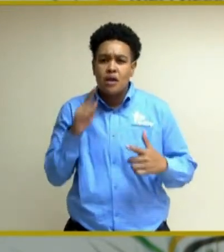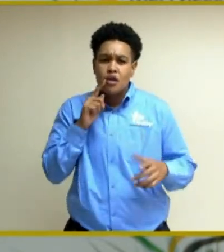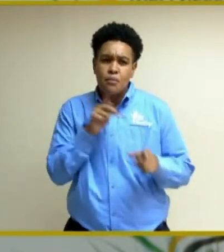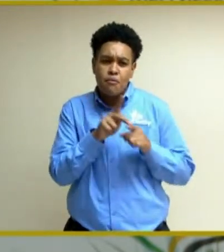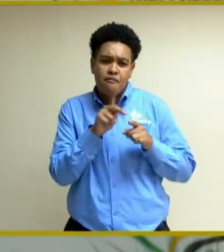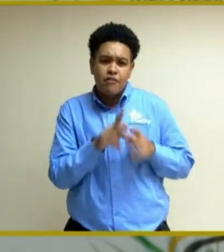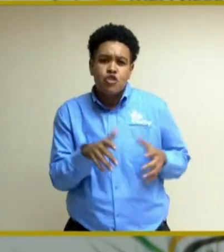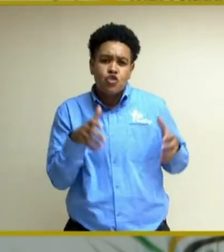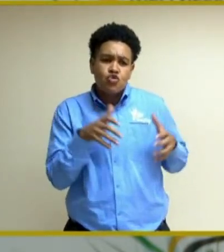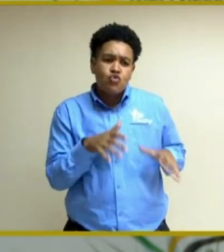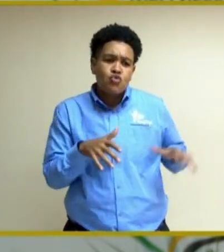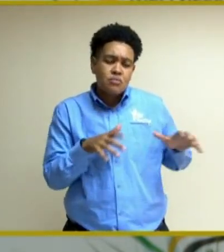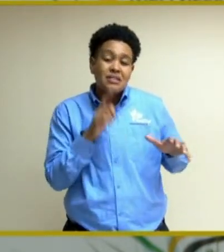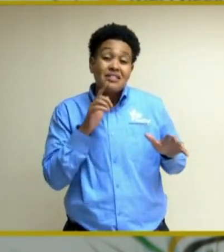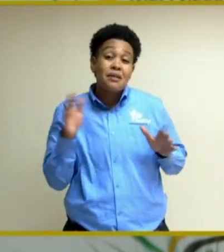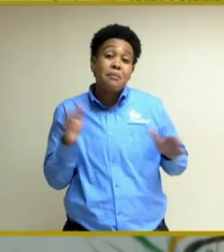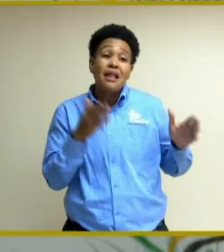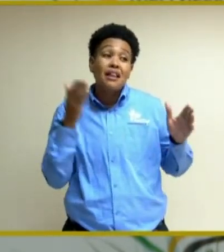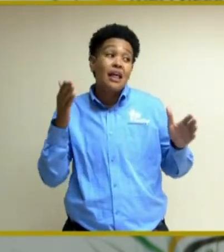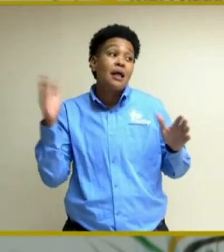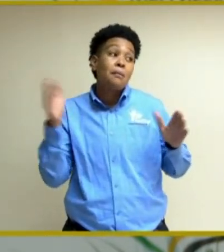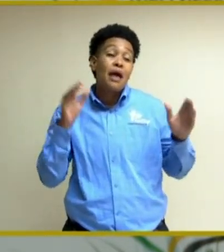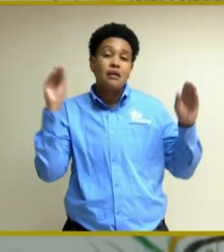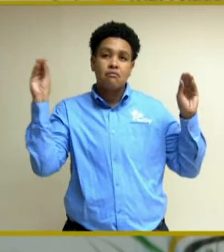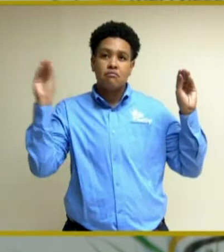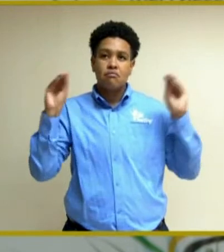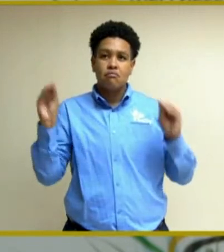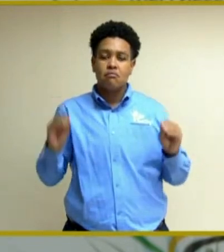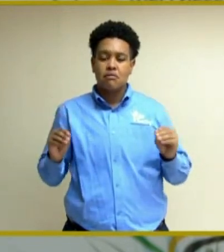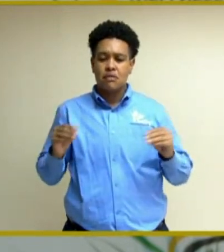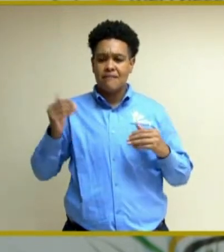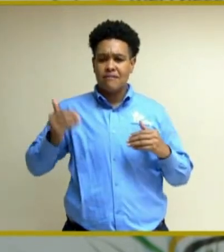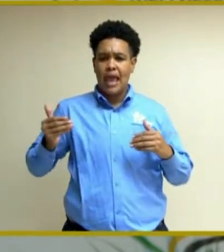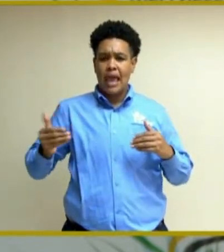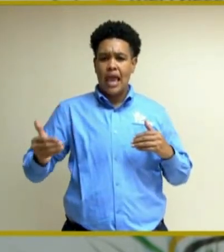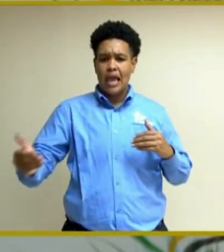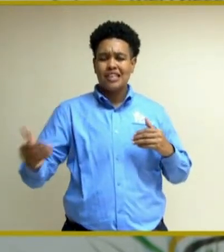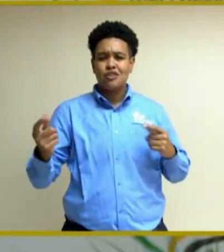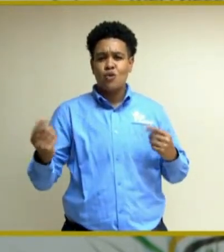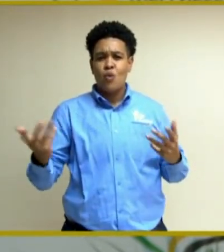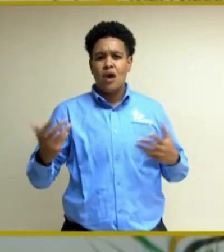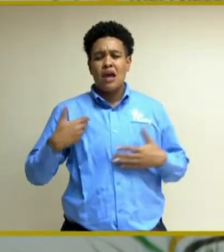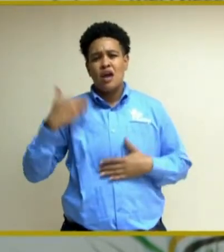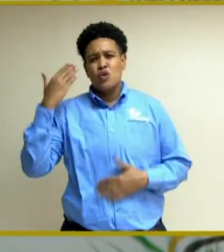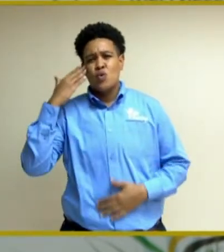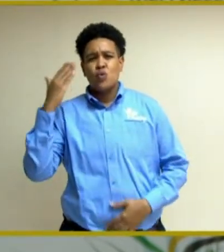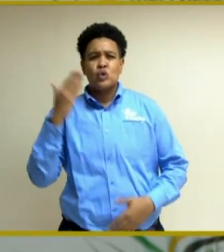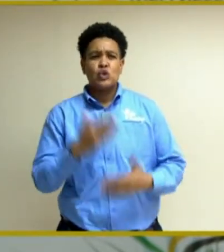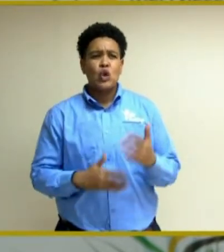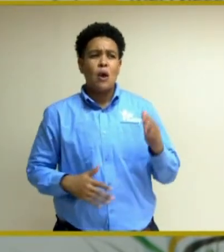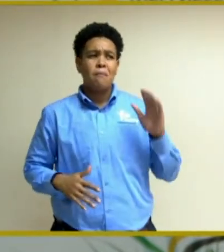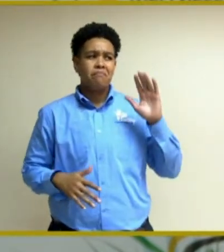professional groups? The plan is there, and the plan outlines a phase. I know there have been some